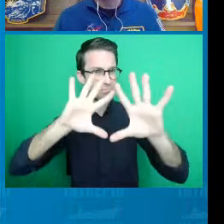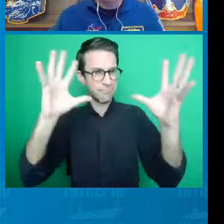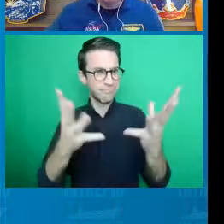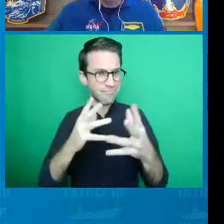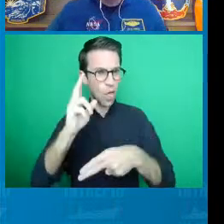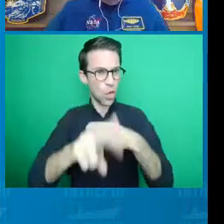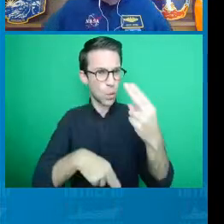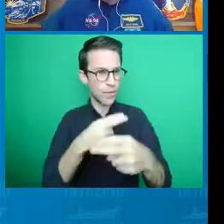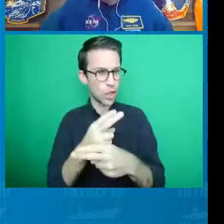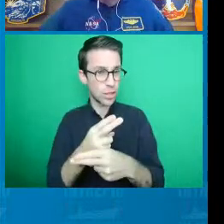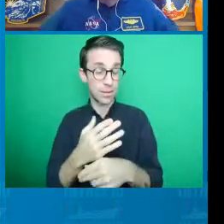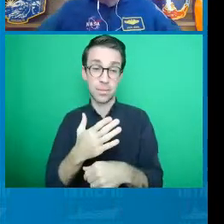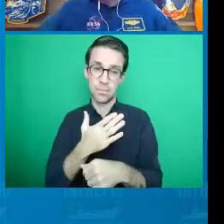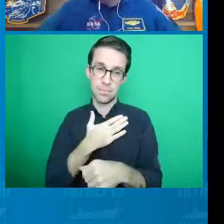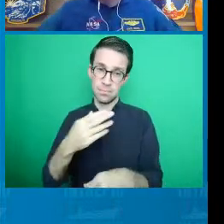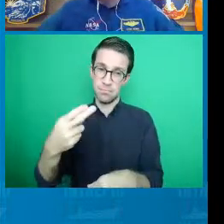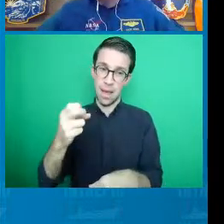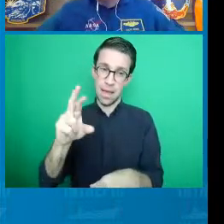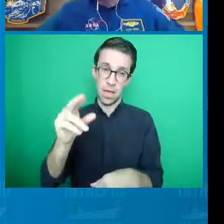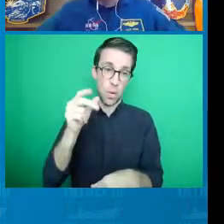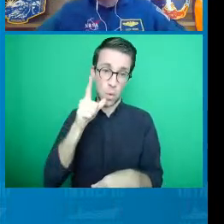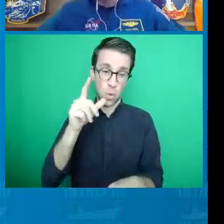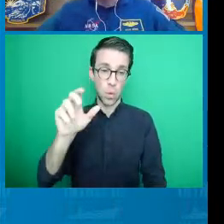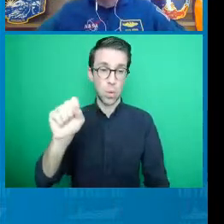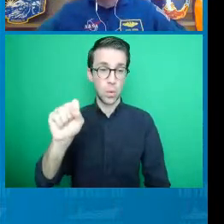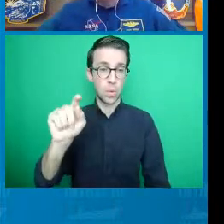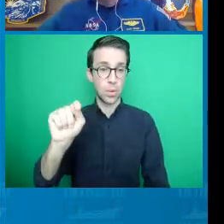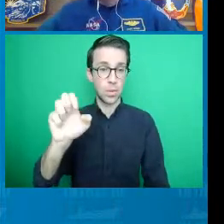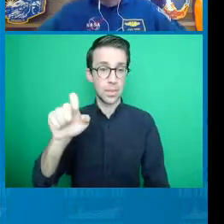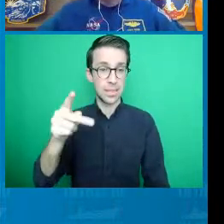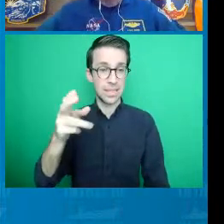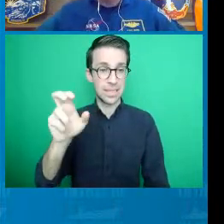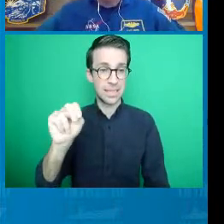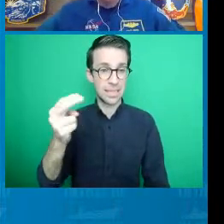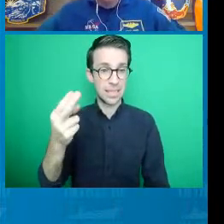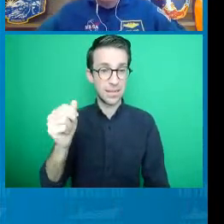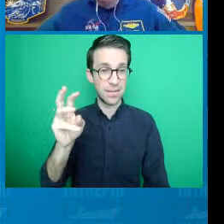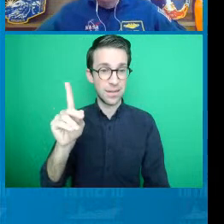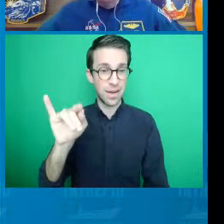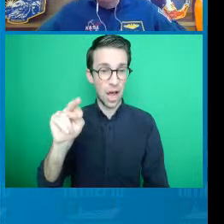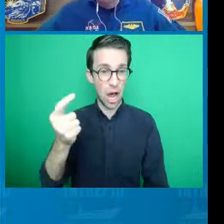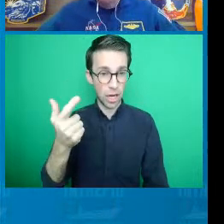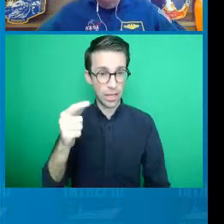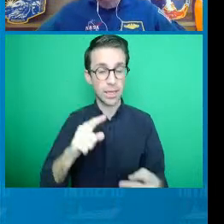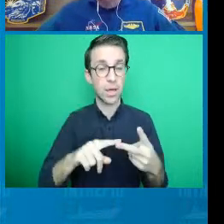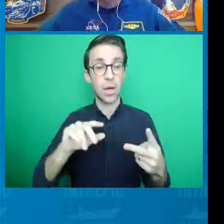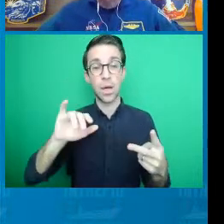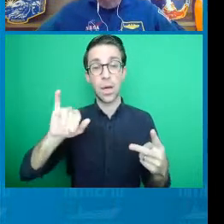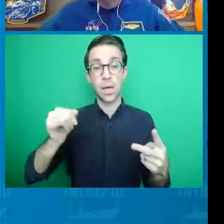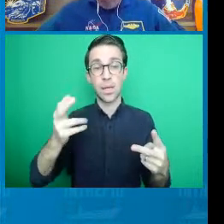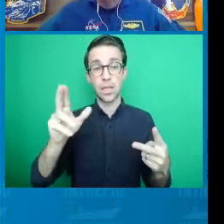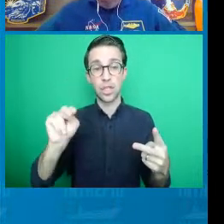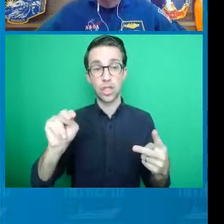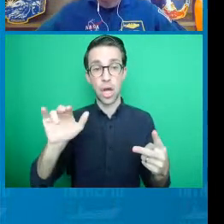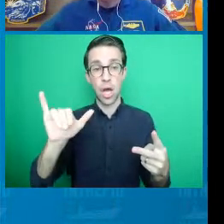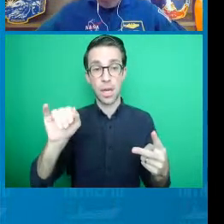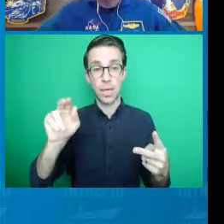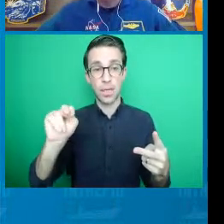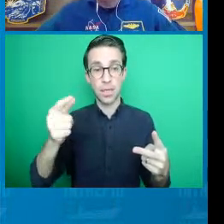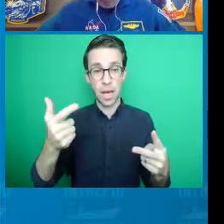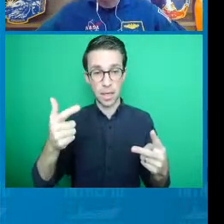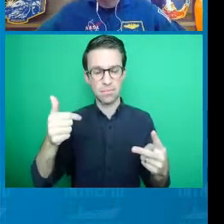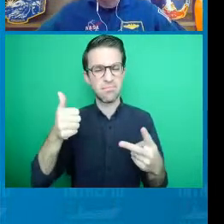of my heroes, Stephen Hawking, who you probably all know, and John Young, who you all should know, who was an